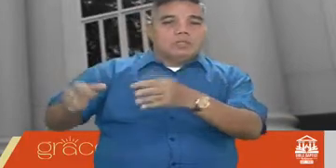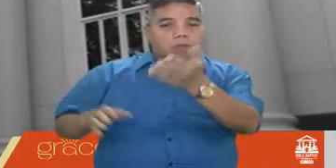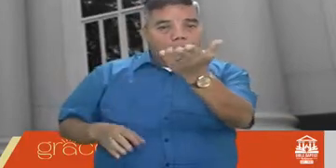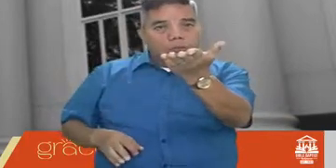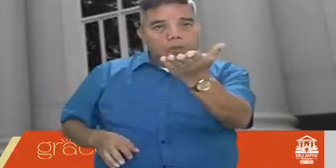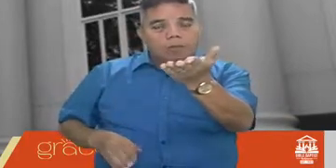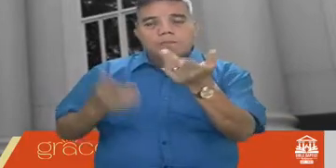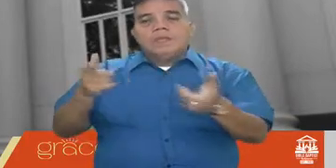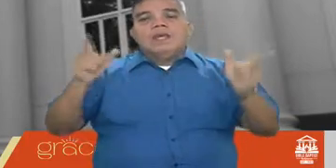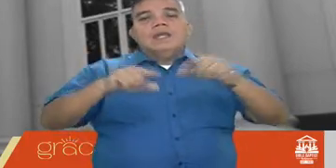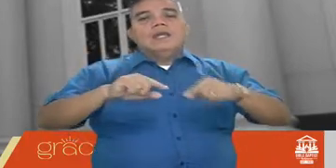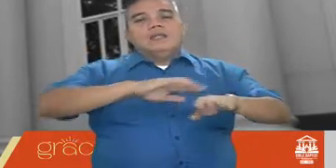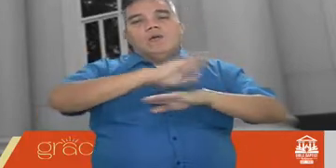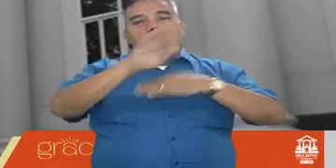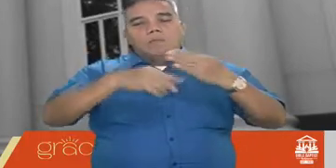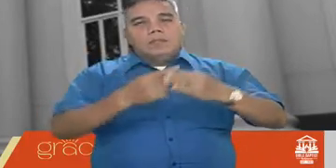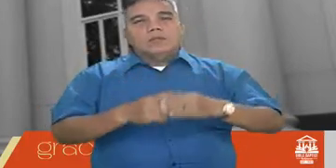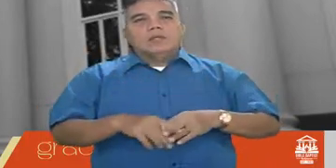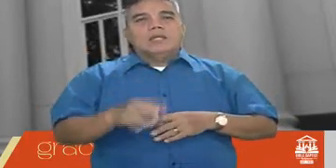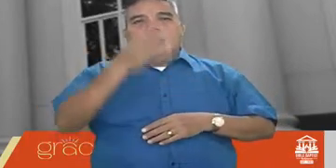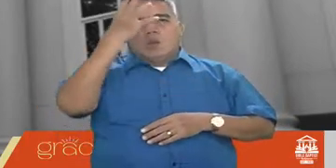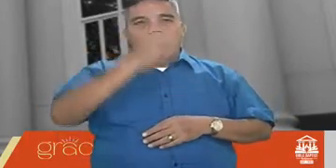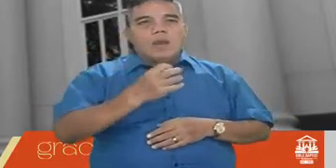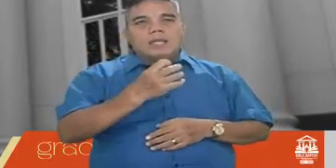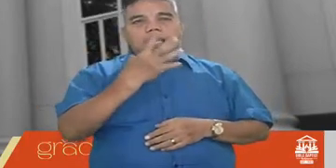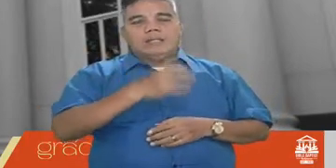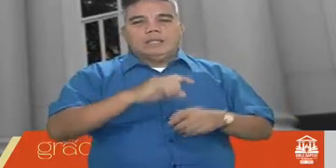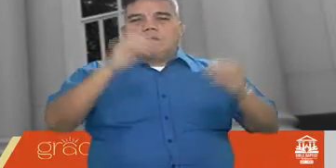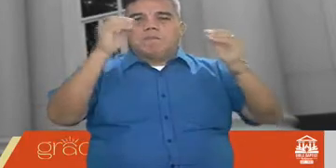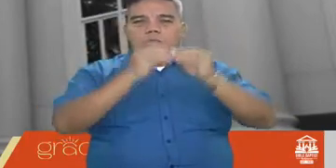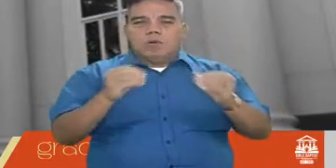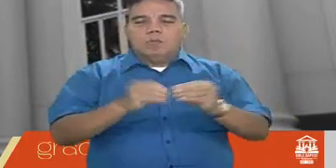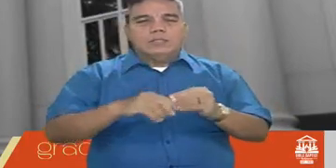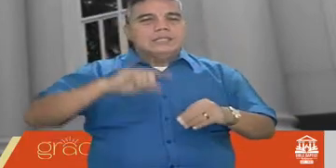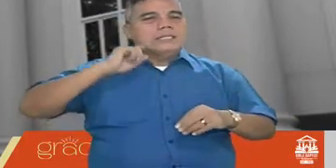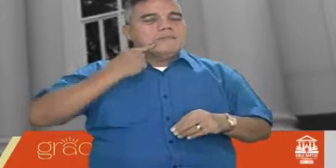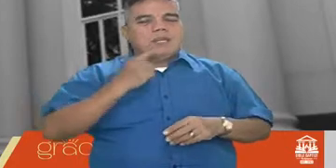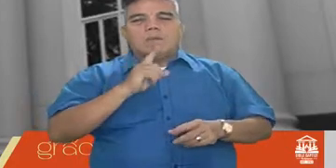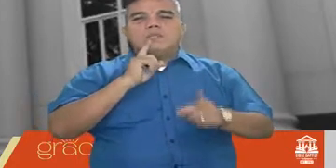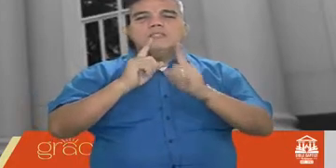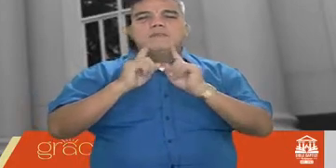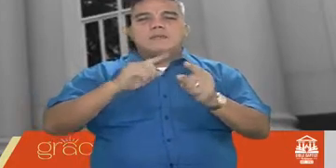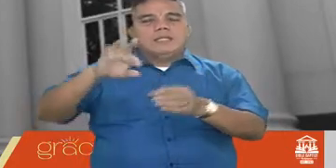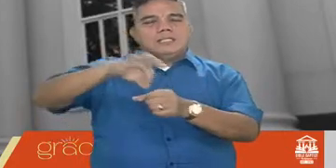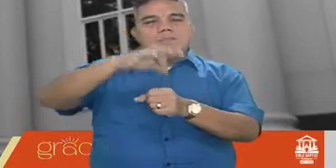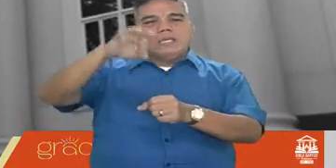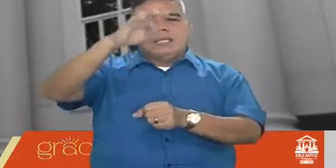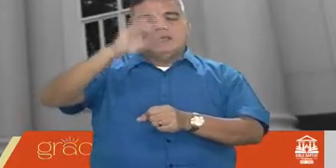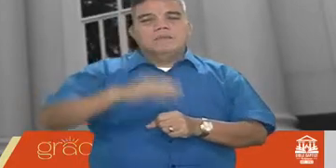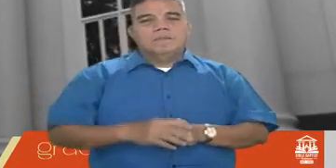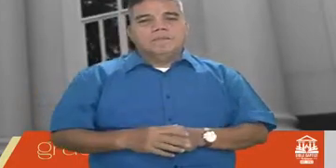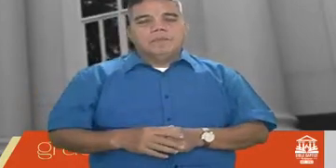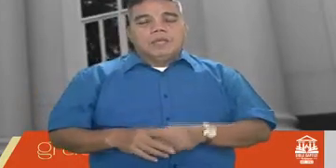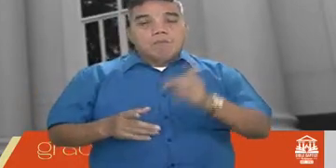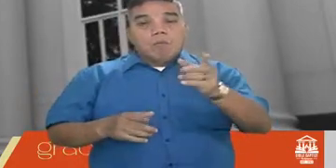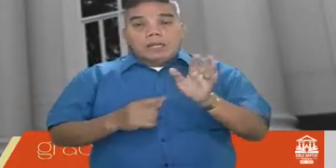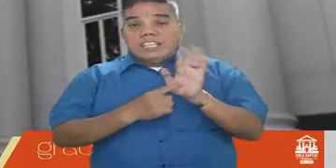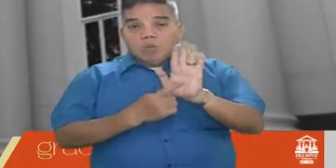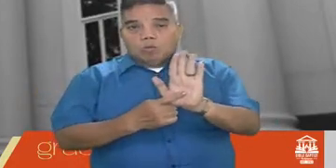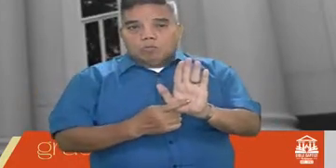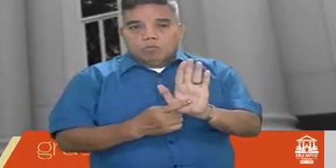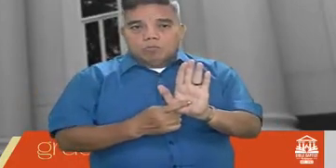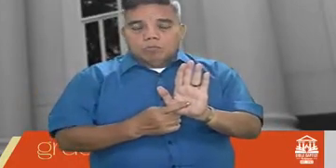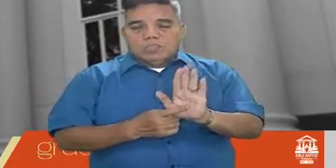you. Let all bitterness, let all wrath and anger and clamor and evil speaking result of this